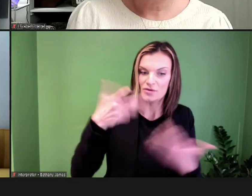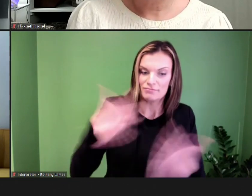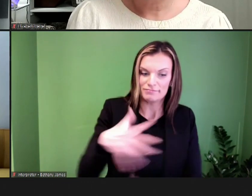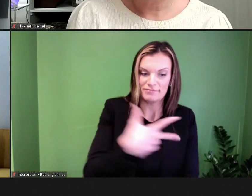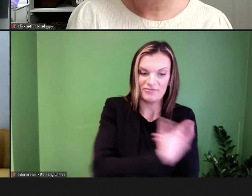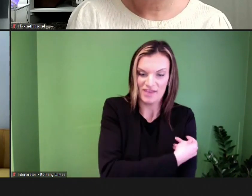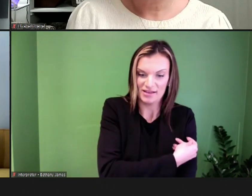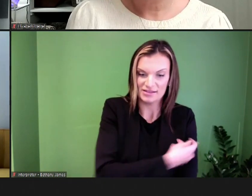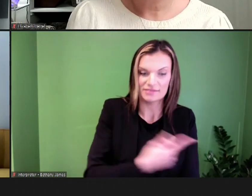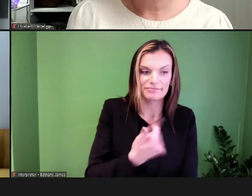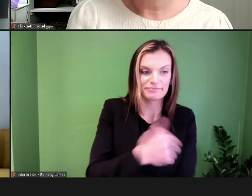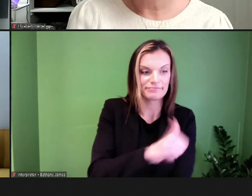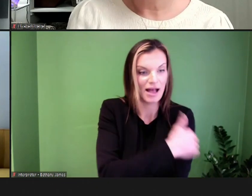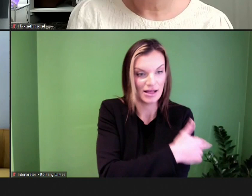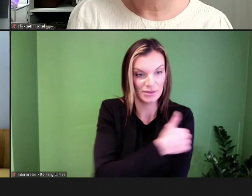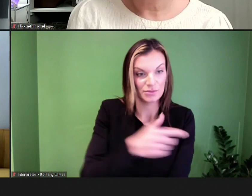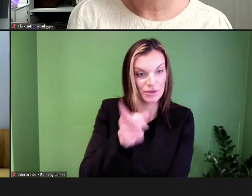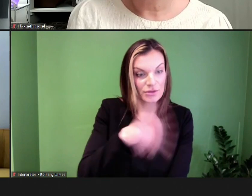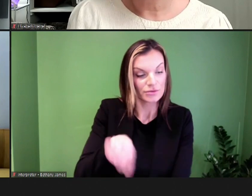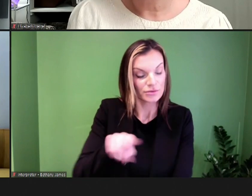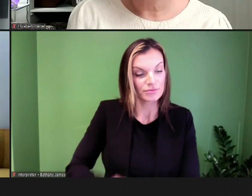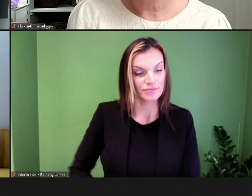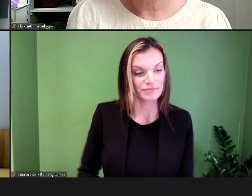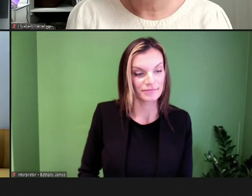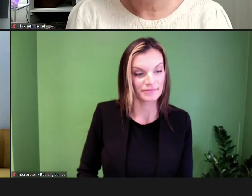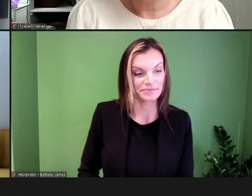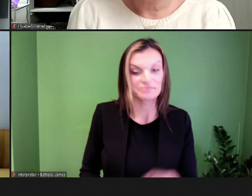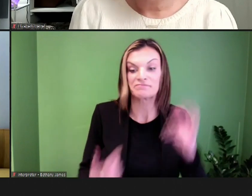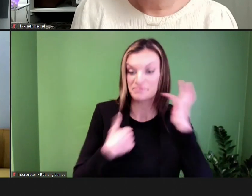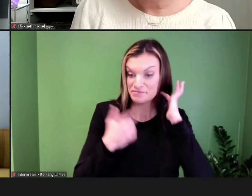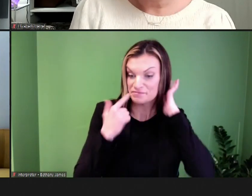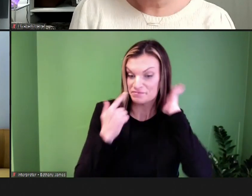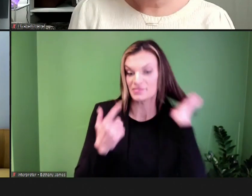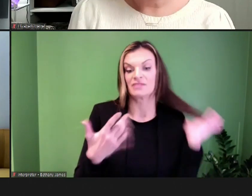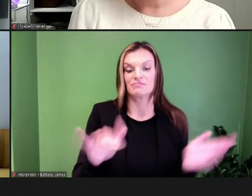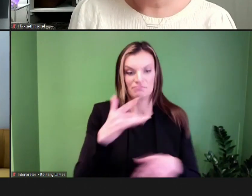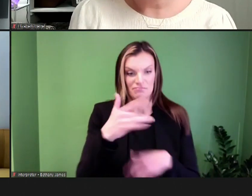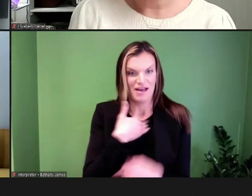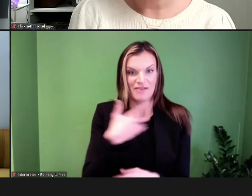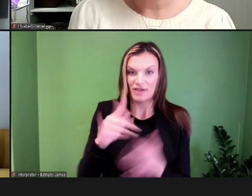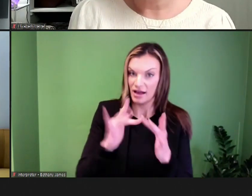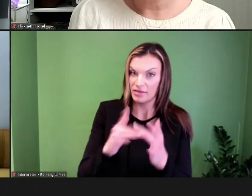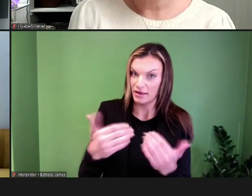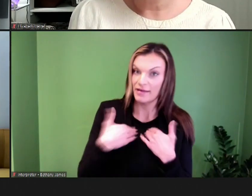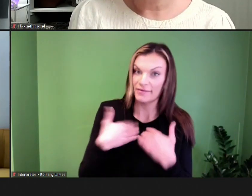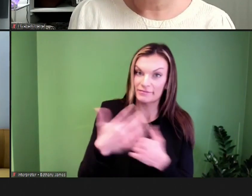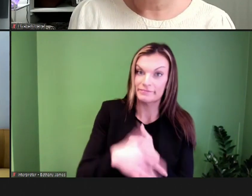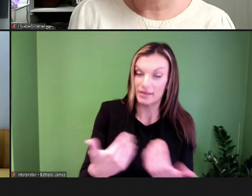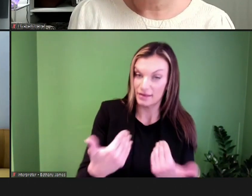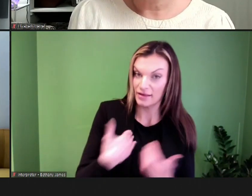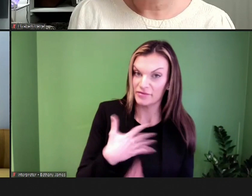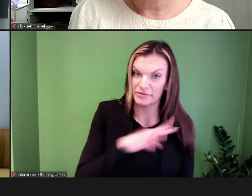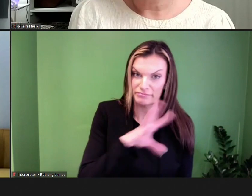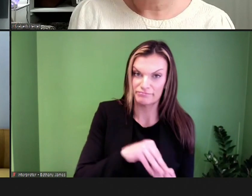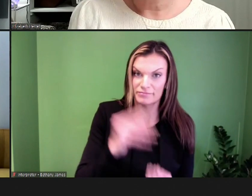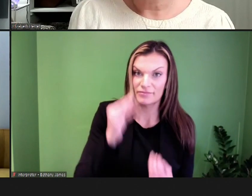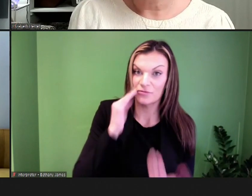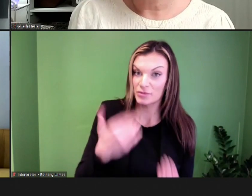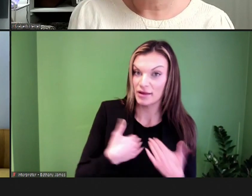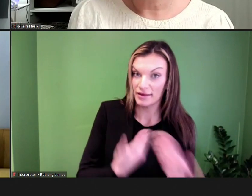in hospitals. And I believe that is available online, correct? The updated data on